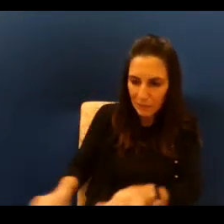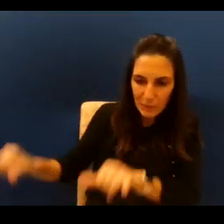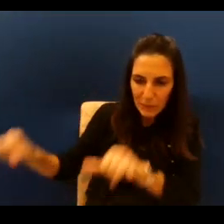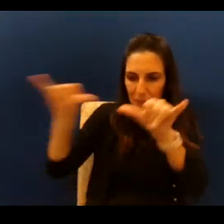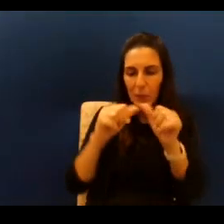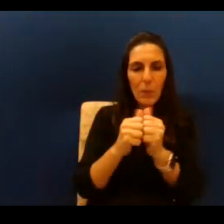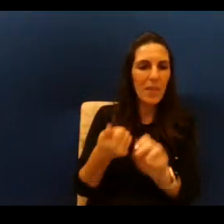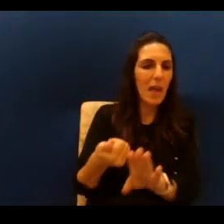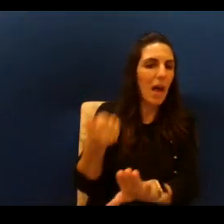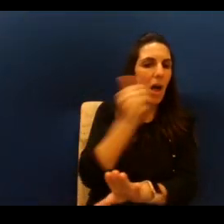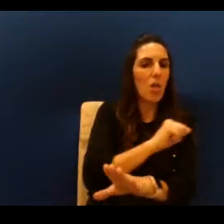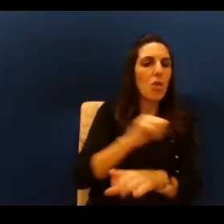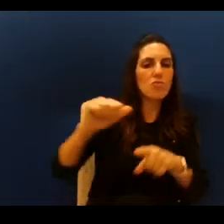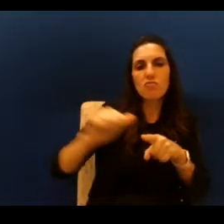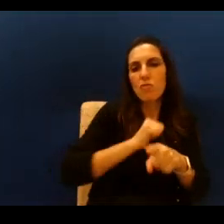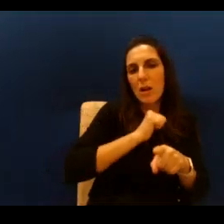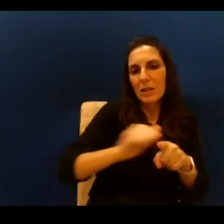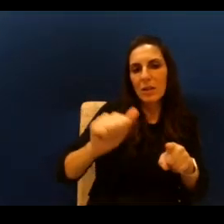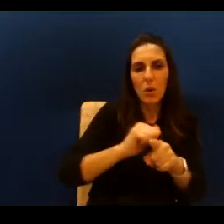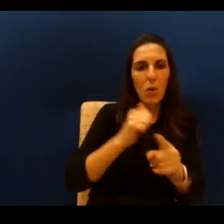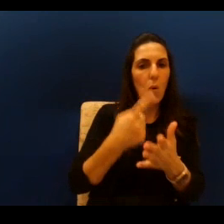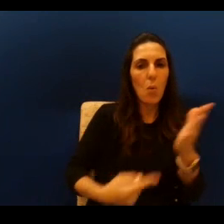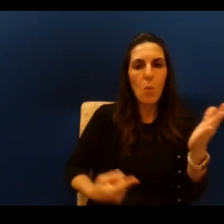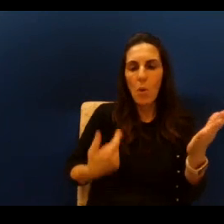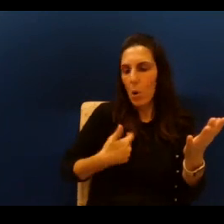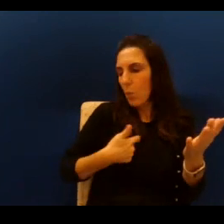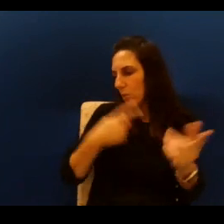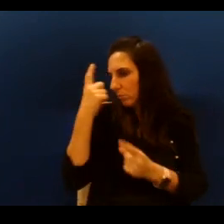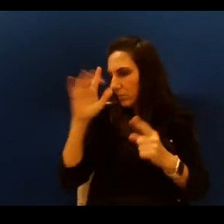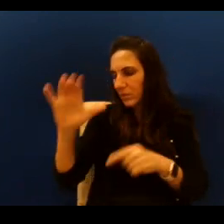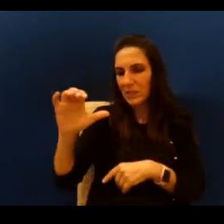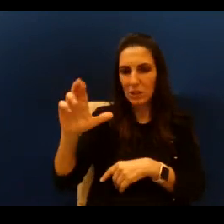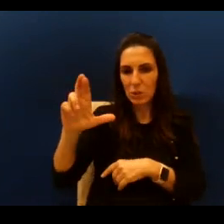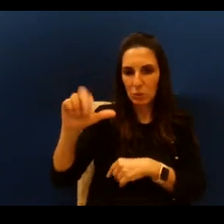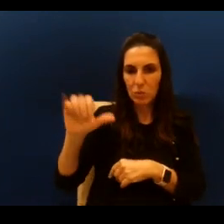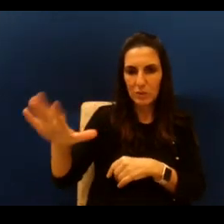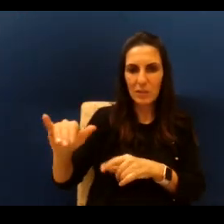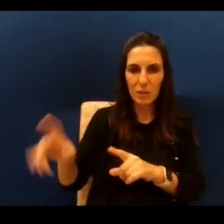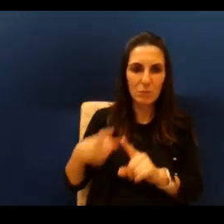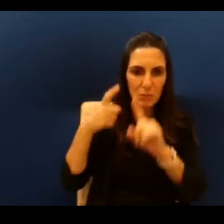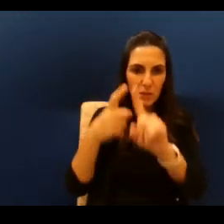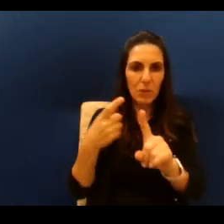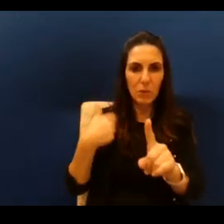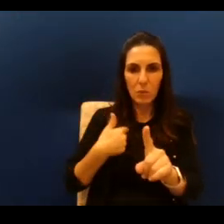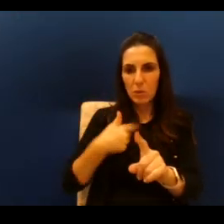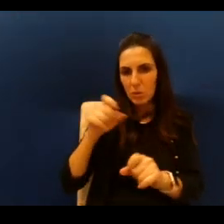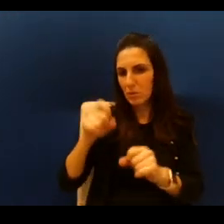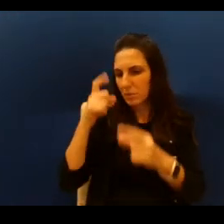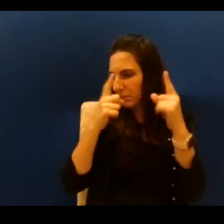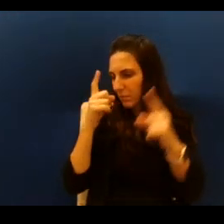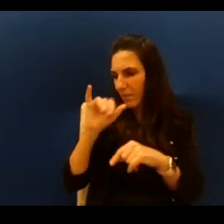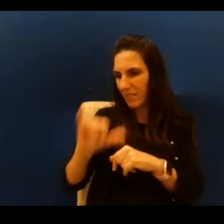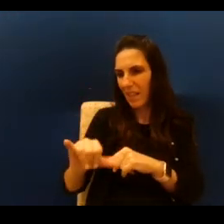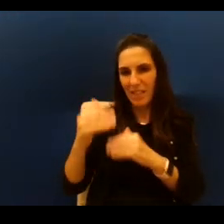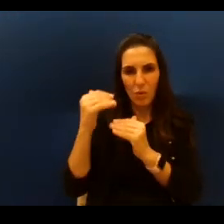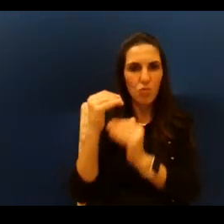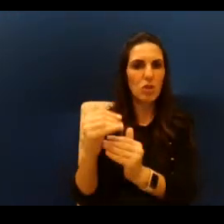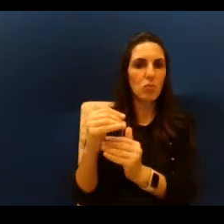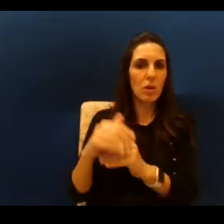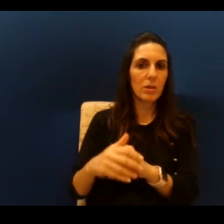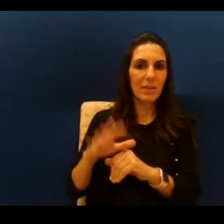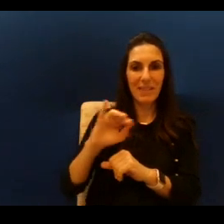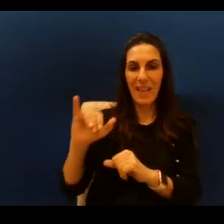practices and what, you know, is generally thought to be the CRA's mission. It's for the board to consider, but that is the restriction. And the restriction